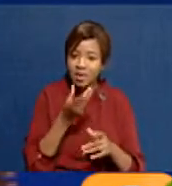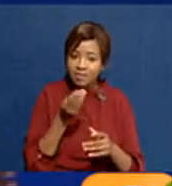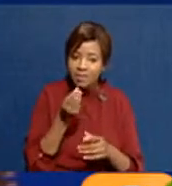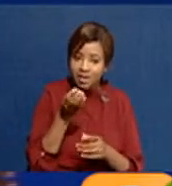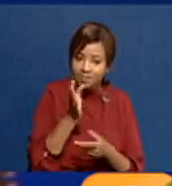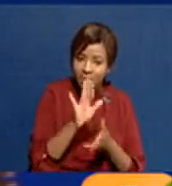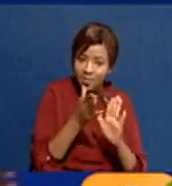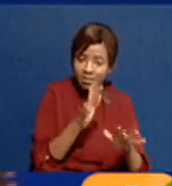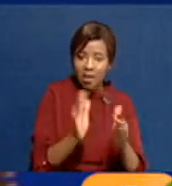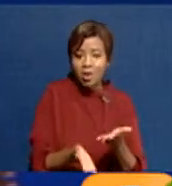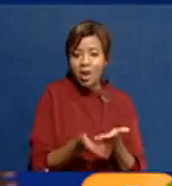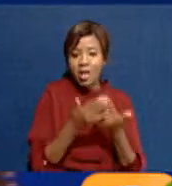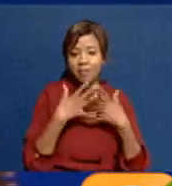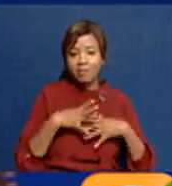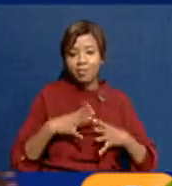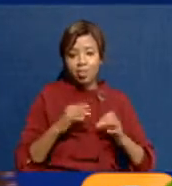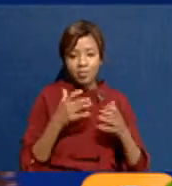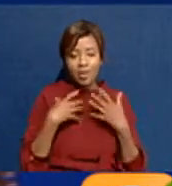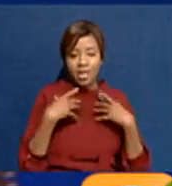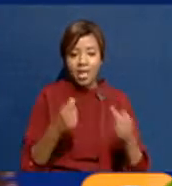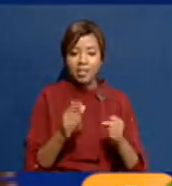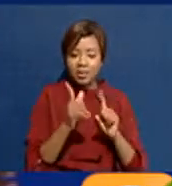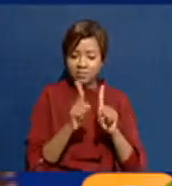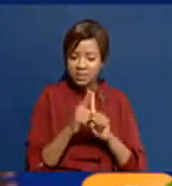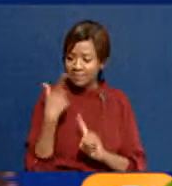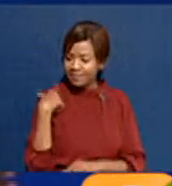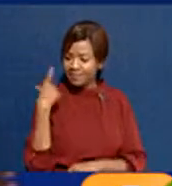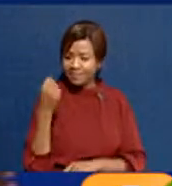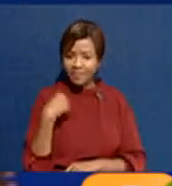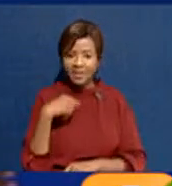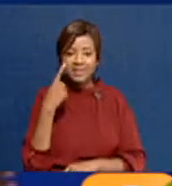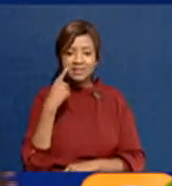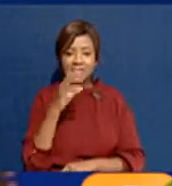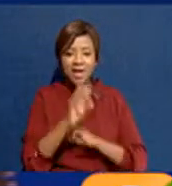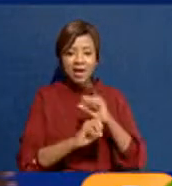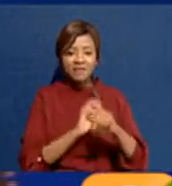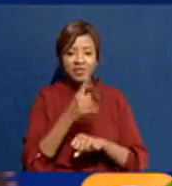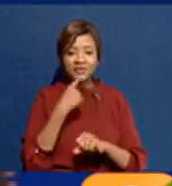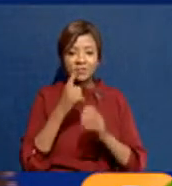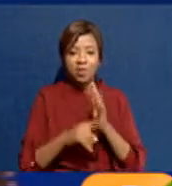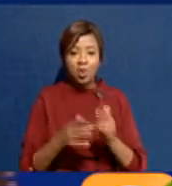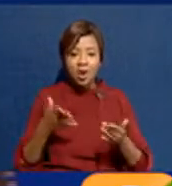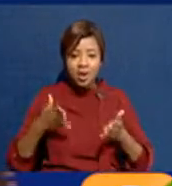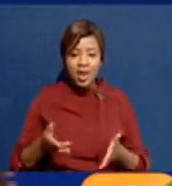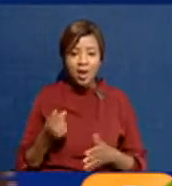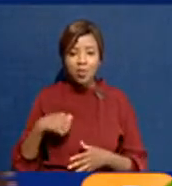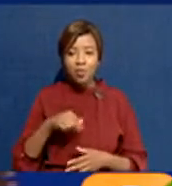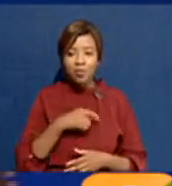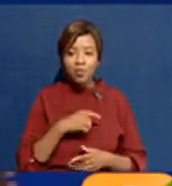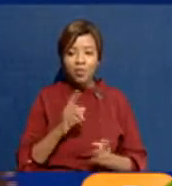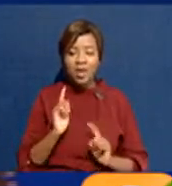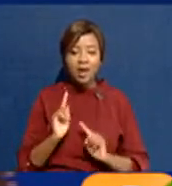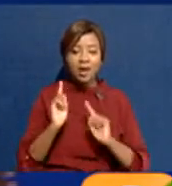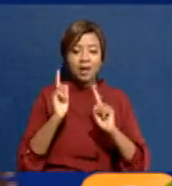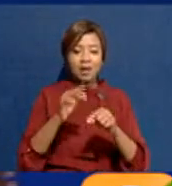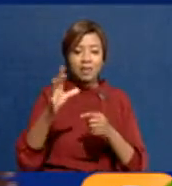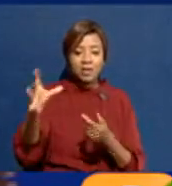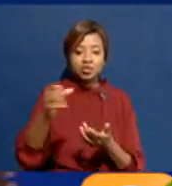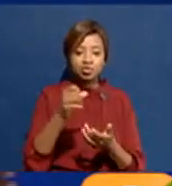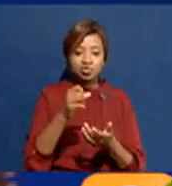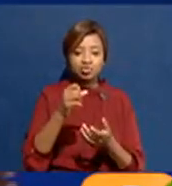that it has made. The other day I watched, there was a clip which was passing around and said, we are now coming to recruit from